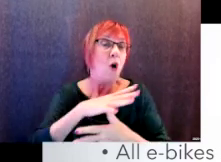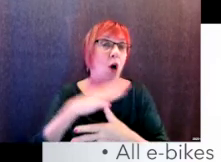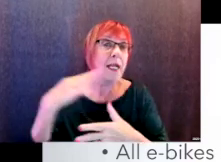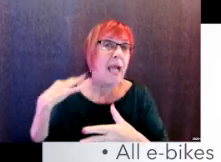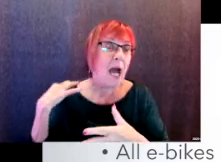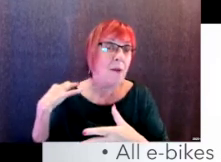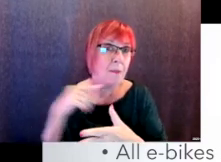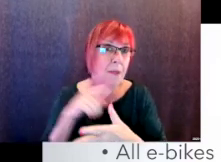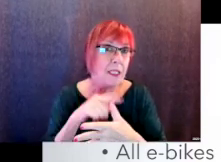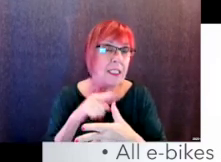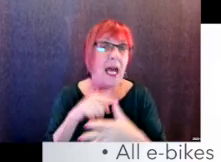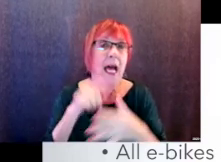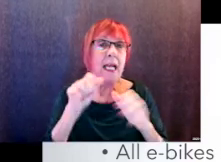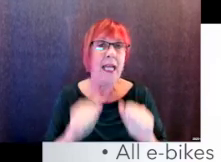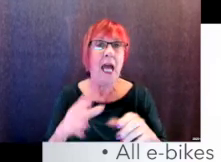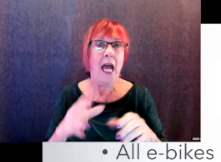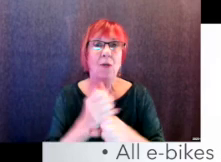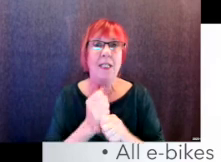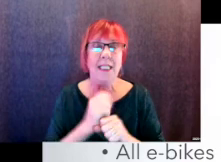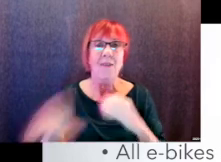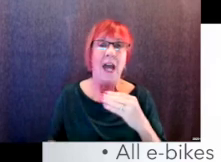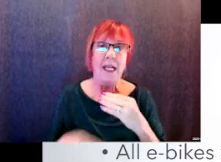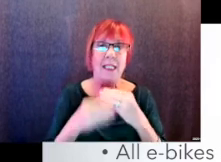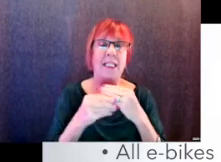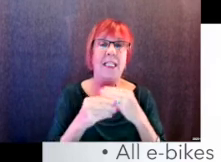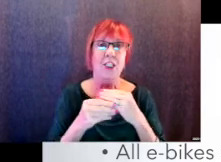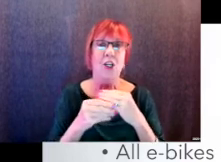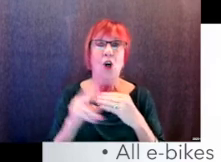additional functionality out of their e-bikes.